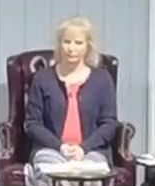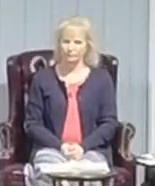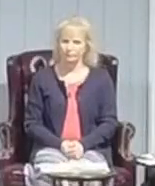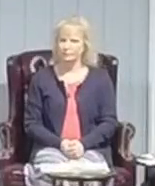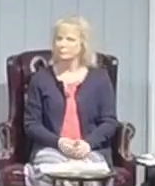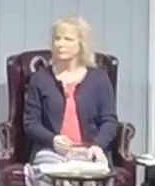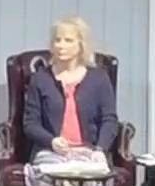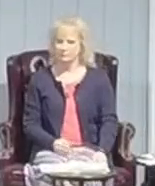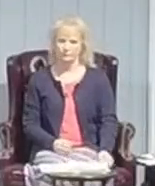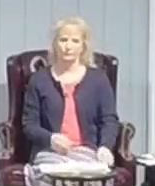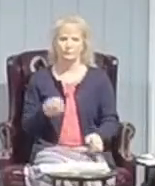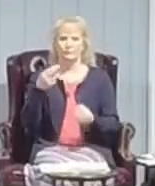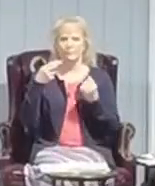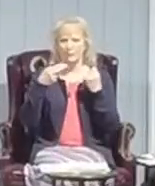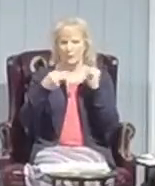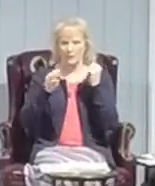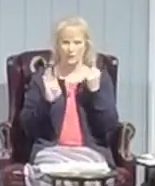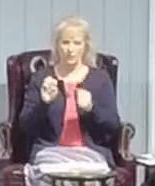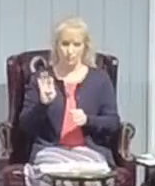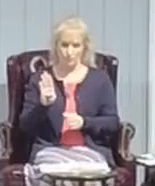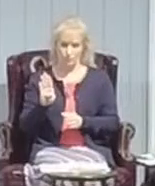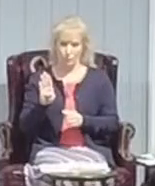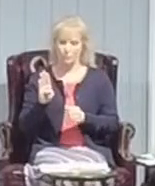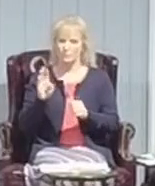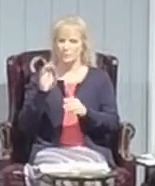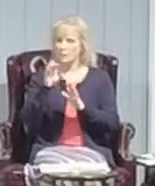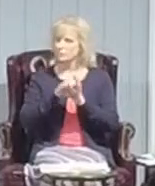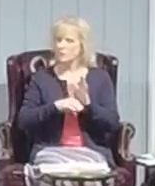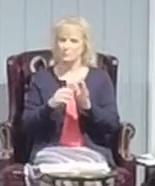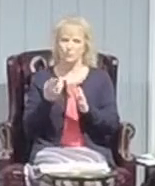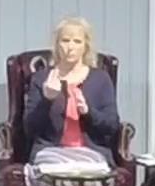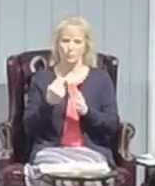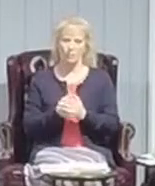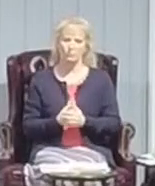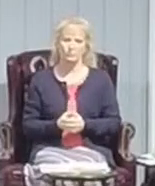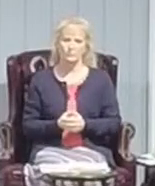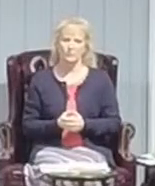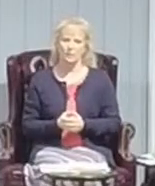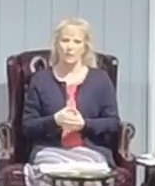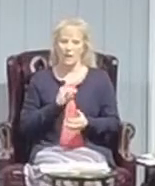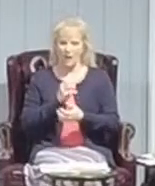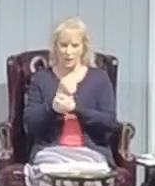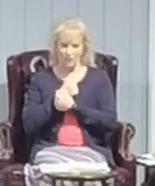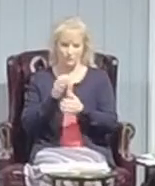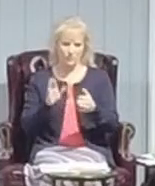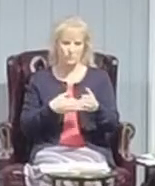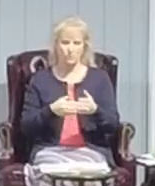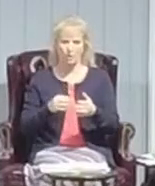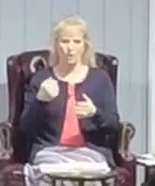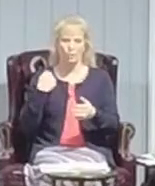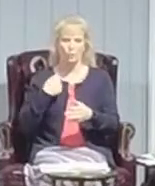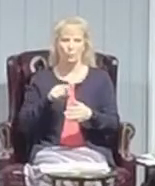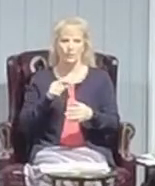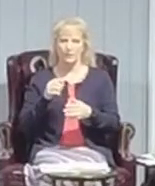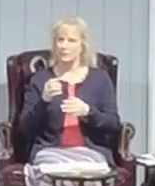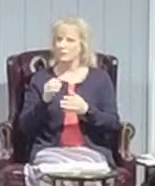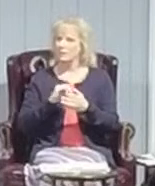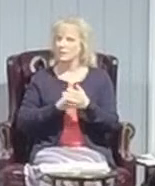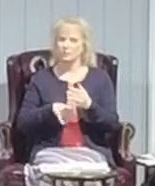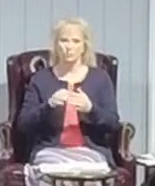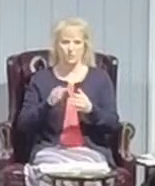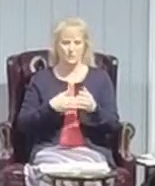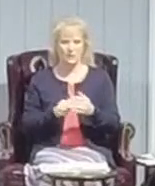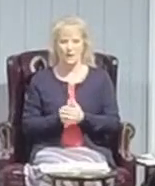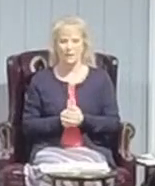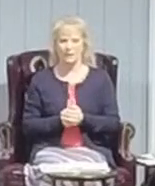Amen. Let's go back to Hebrews chapter 12 tonight. And I love the song that we just sang. It was perfect for us. Now, tell me the story